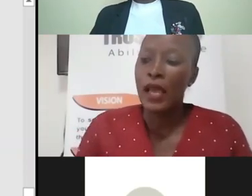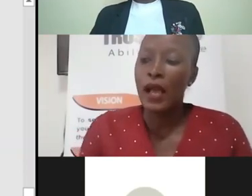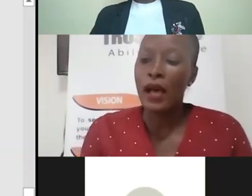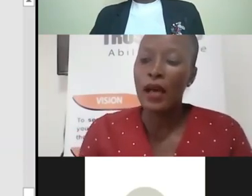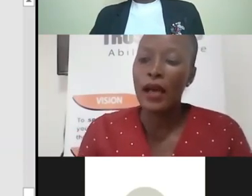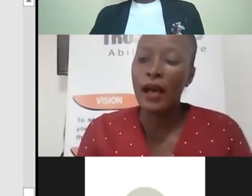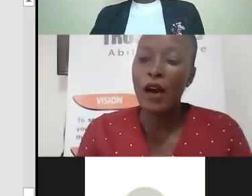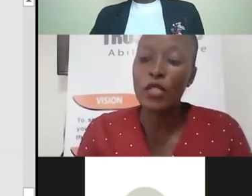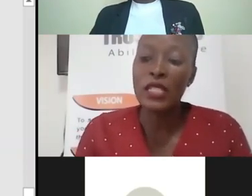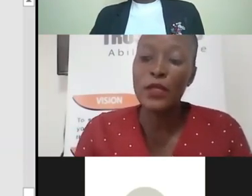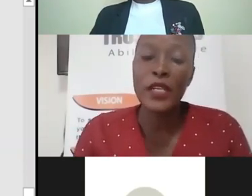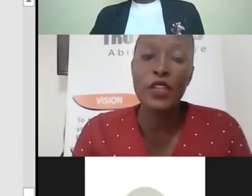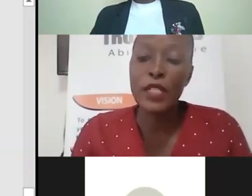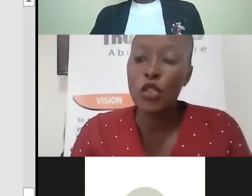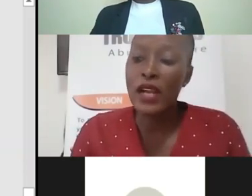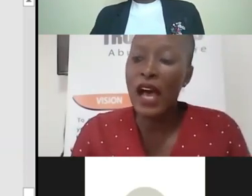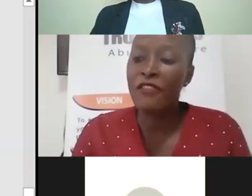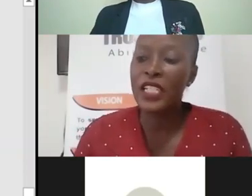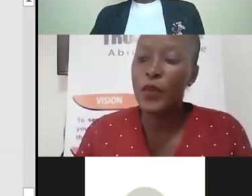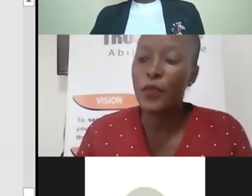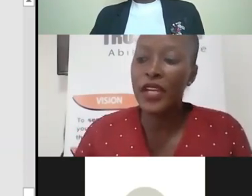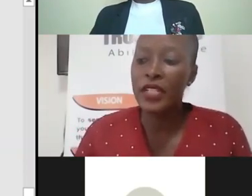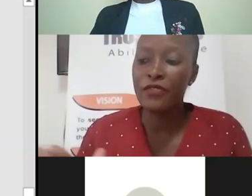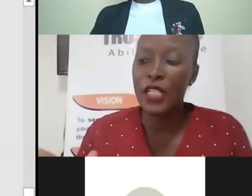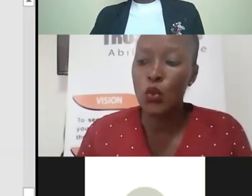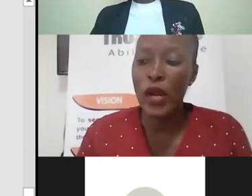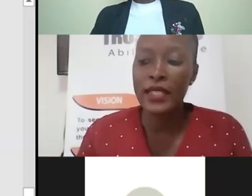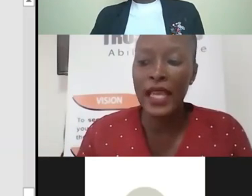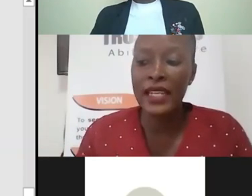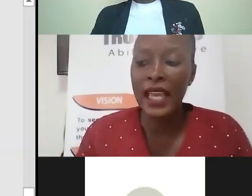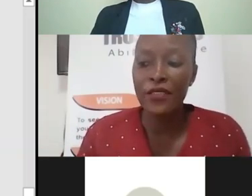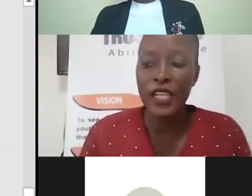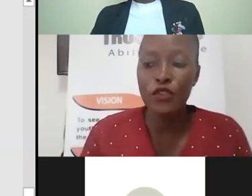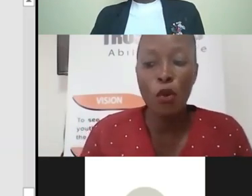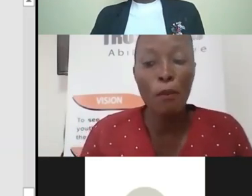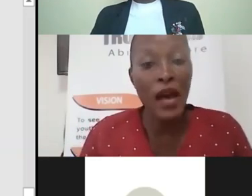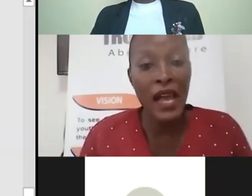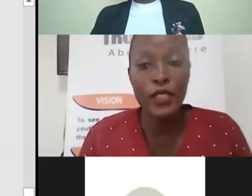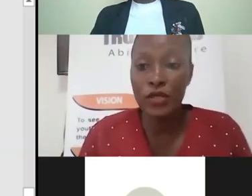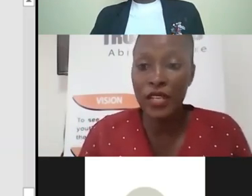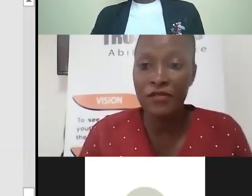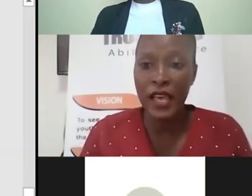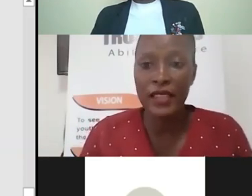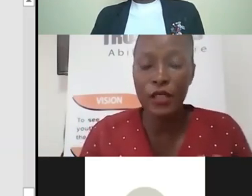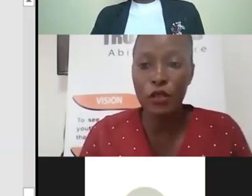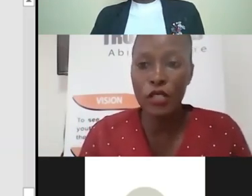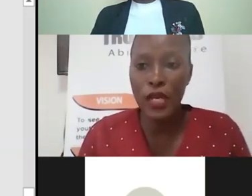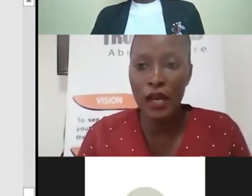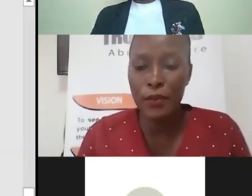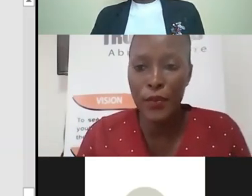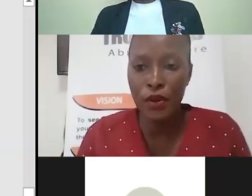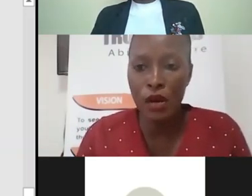because autism spectrum disorder affect people in different ways and can range from mild to severe. There are